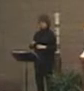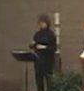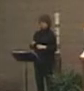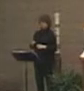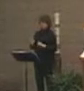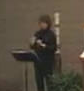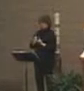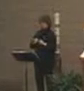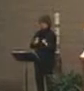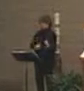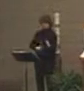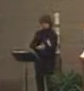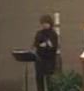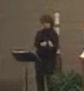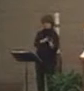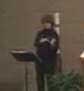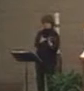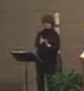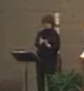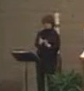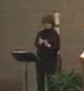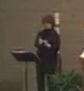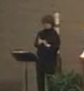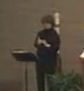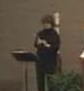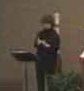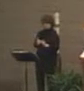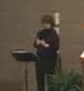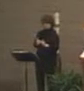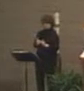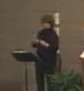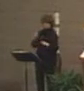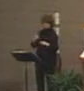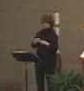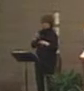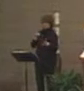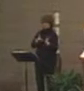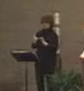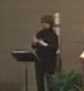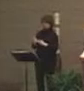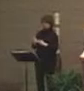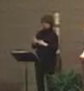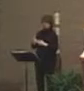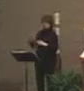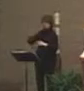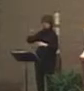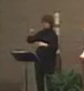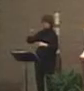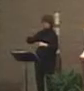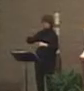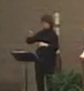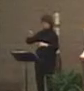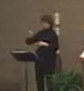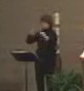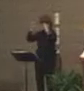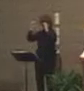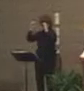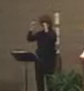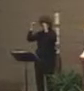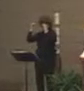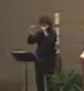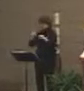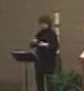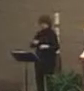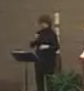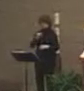go and follow Jesus. They call him Rabbi, that initial encounter, and they spend the night with him. They learn from